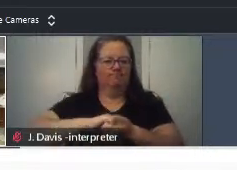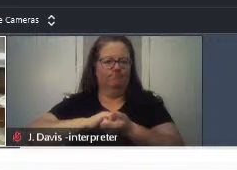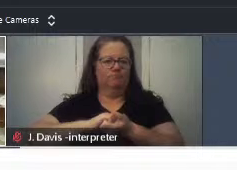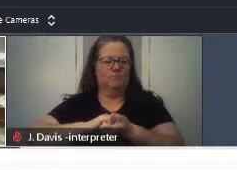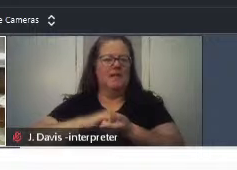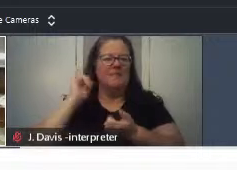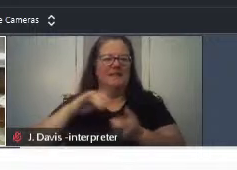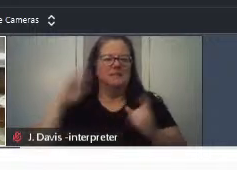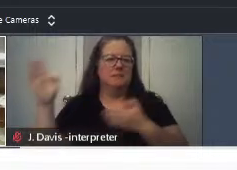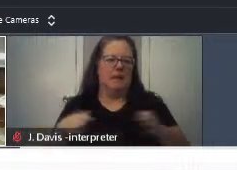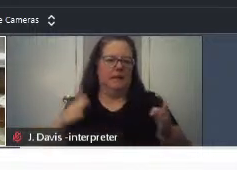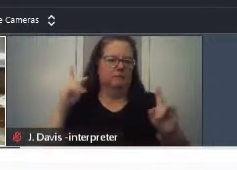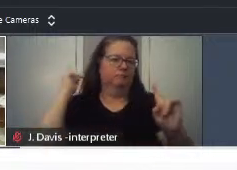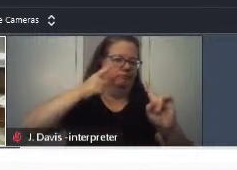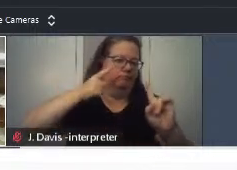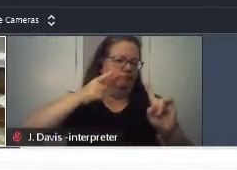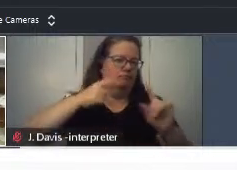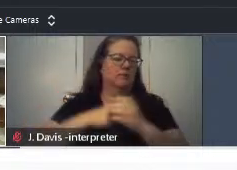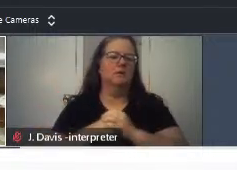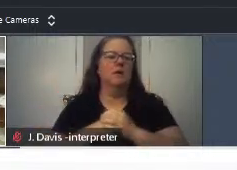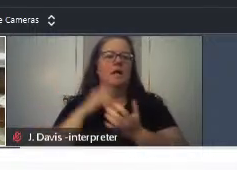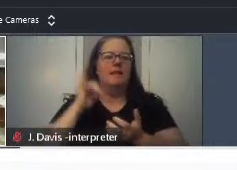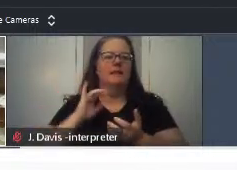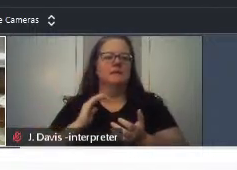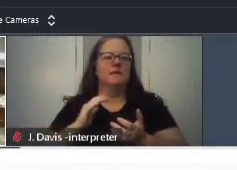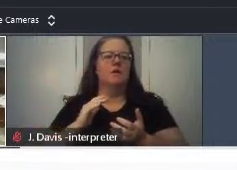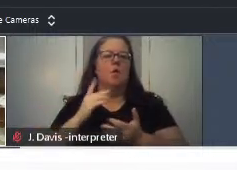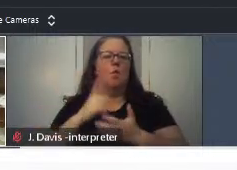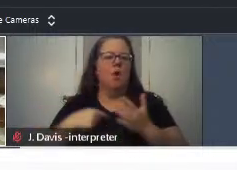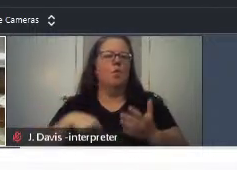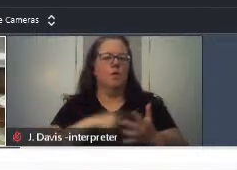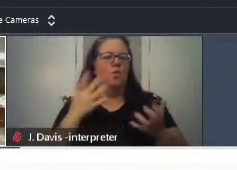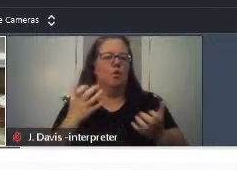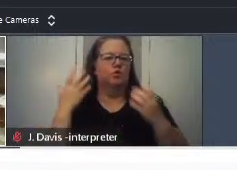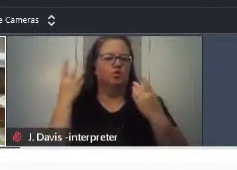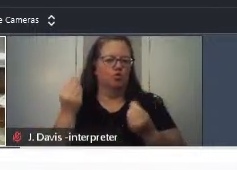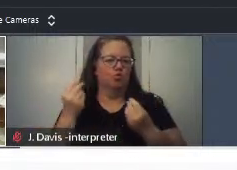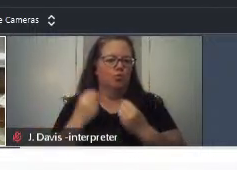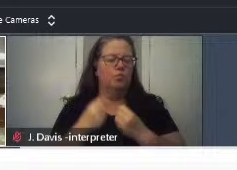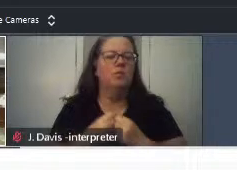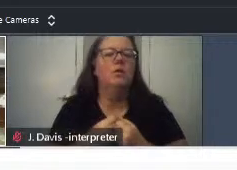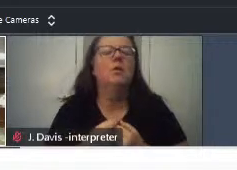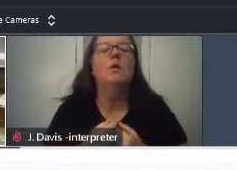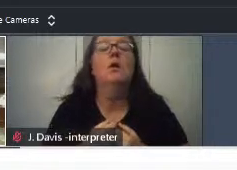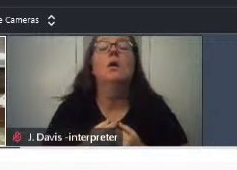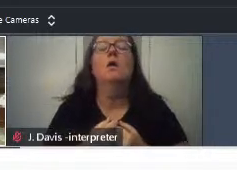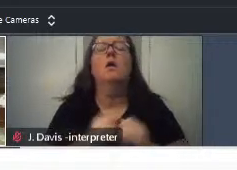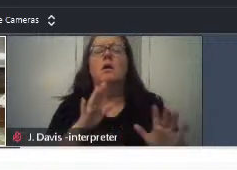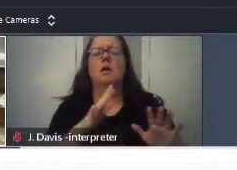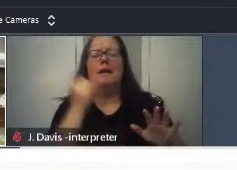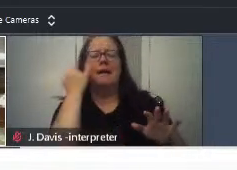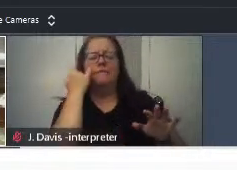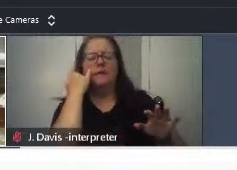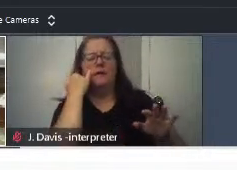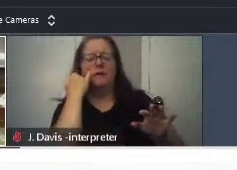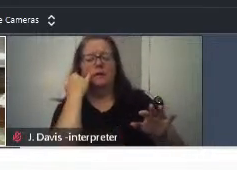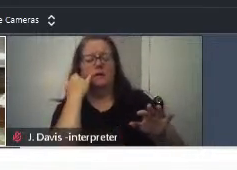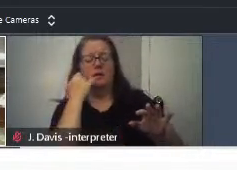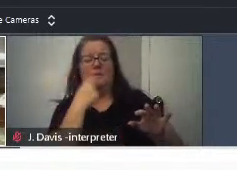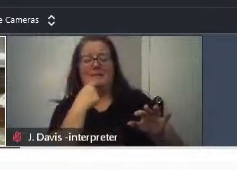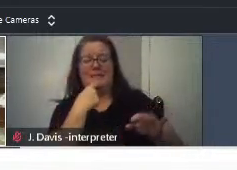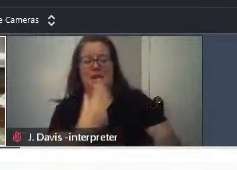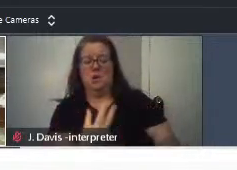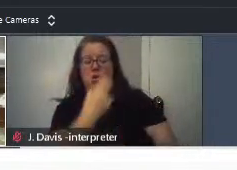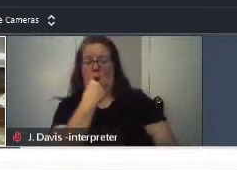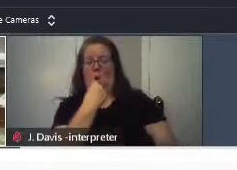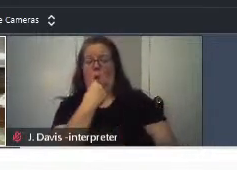out there. I think that's the basic direction we go down. Thank you, Chief If they McGowan. say no, Go ahead. if they say no,